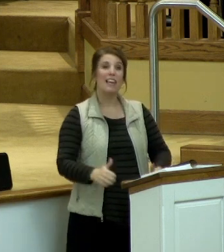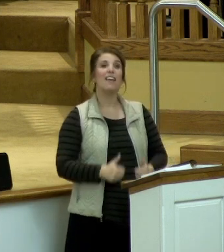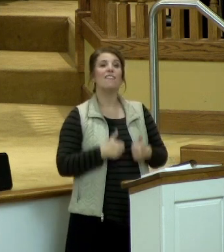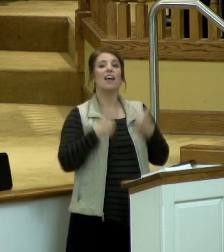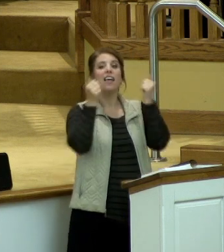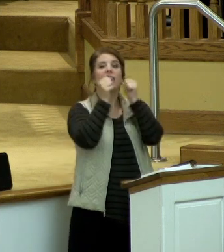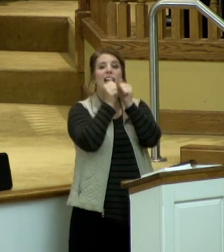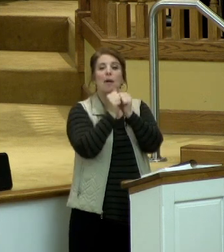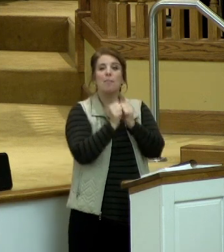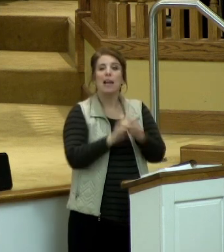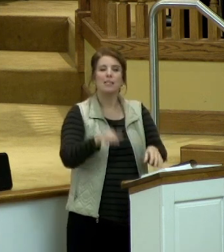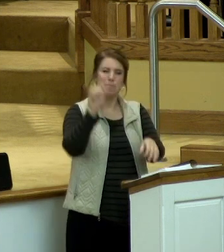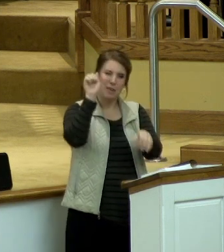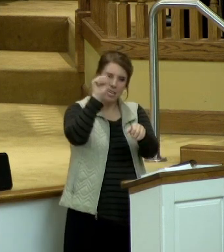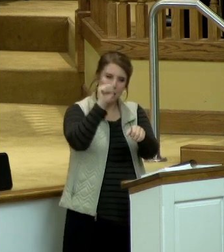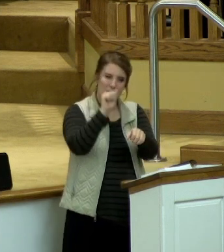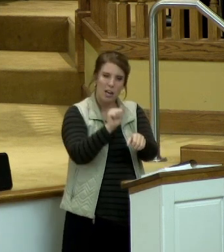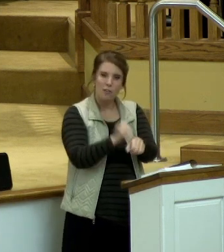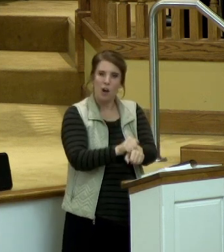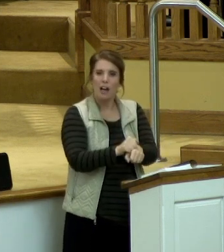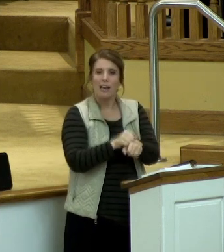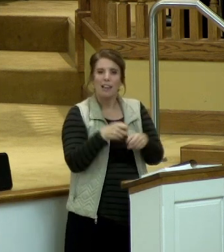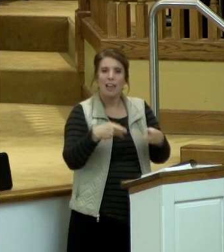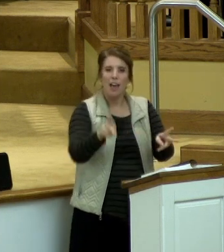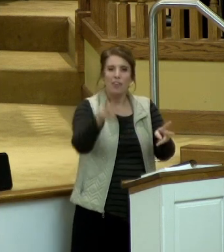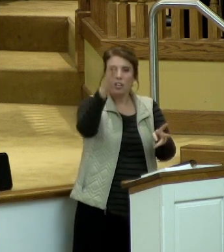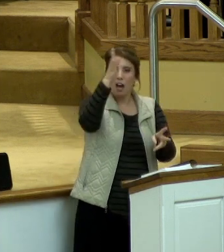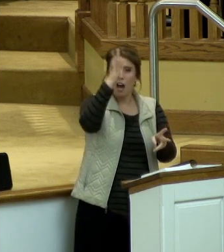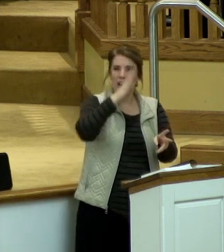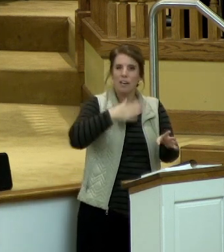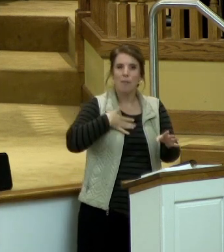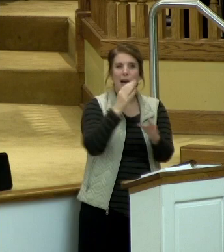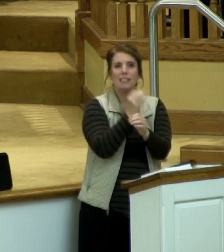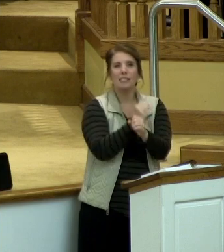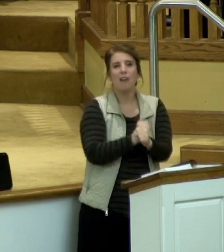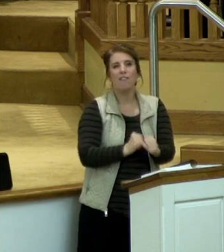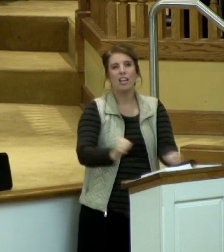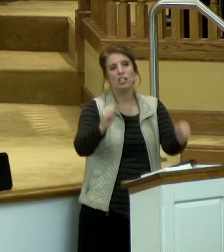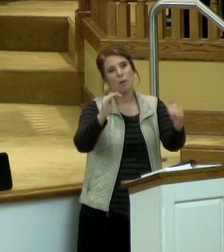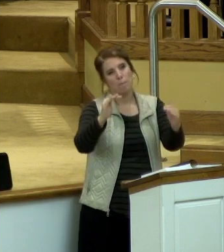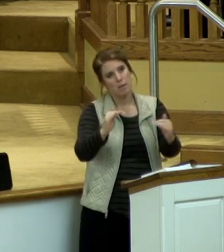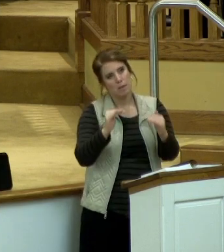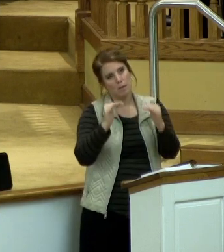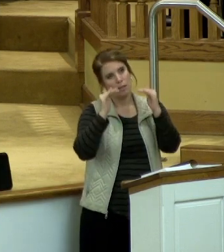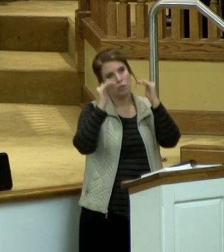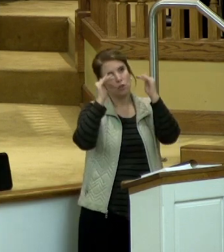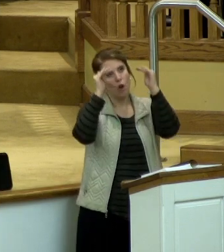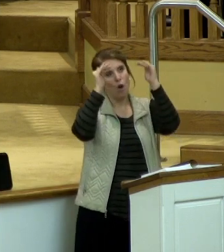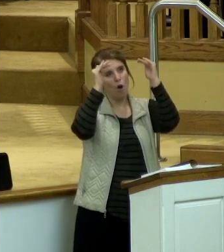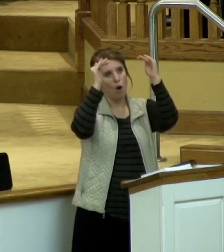Lord liveth, and blessed be my rock, and let the God of my salvation be